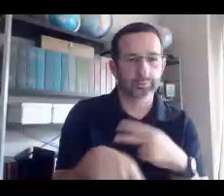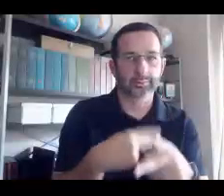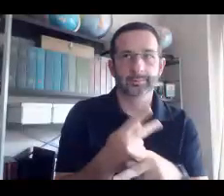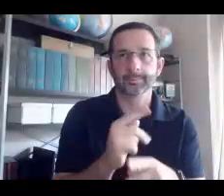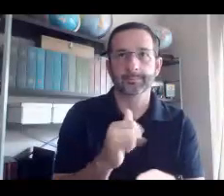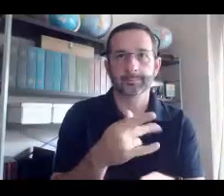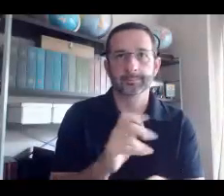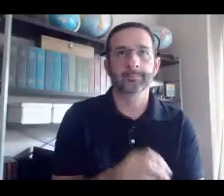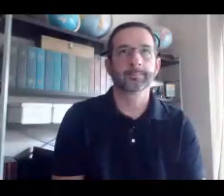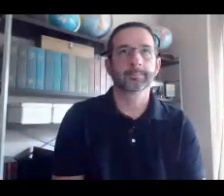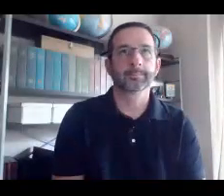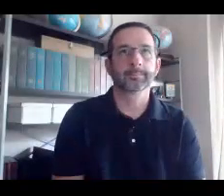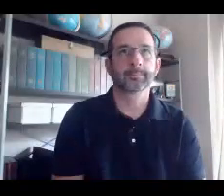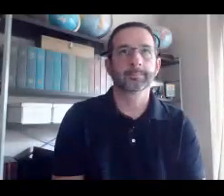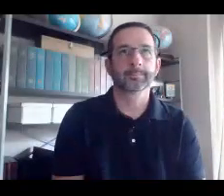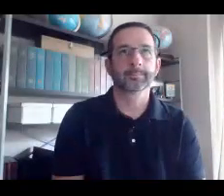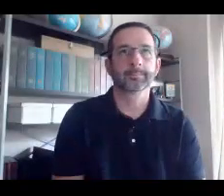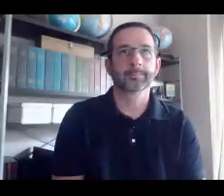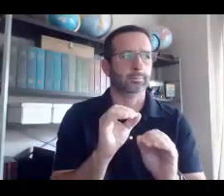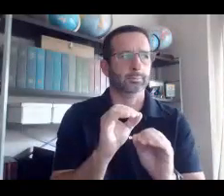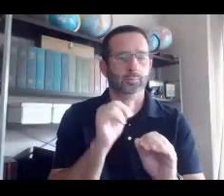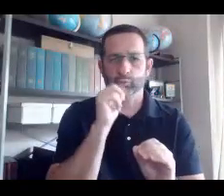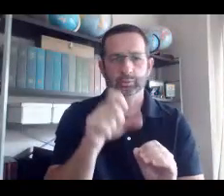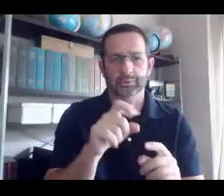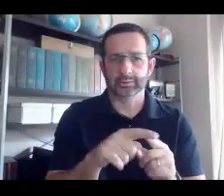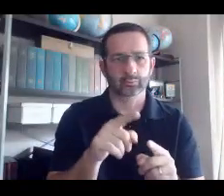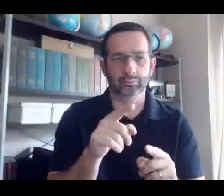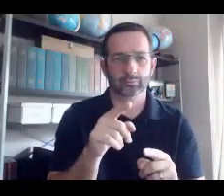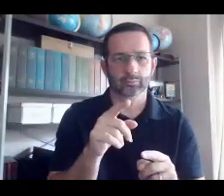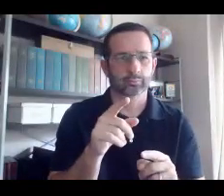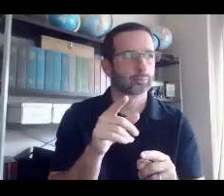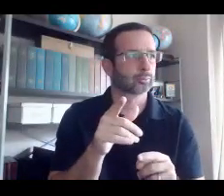require separate verifications for all of those.